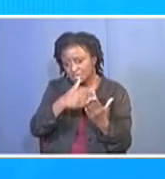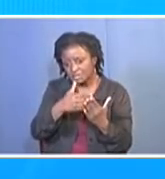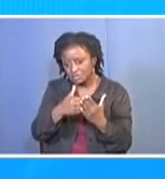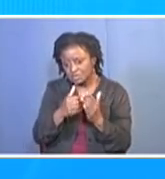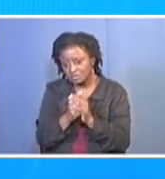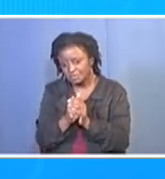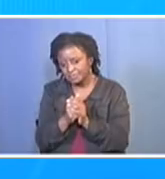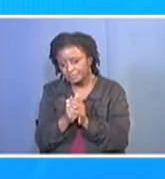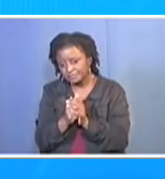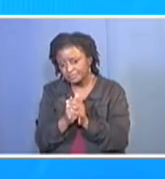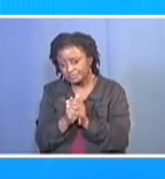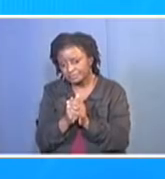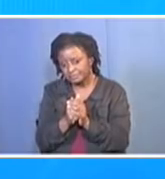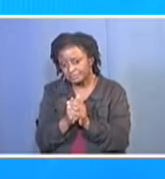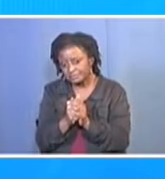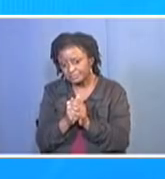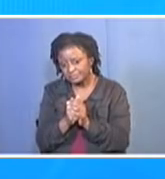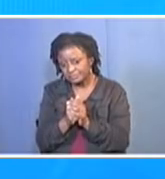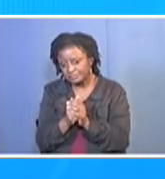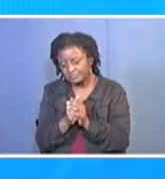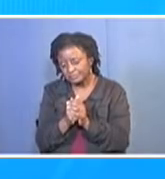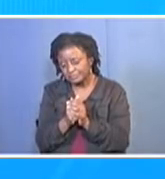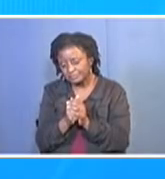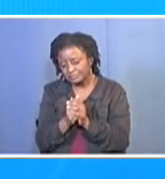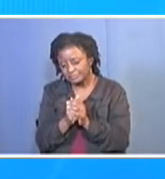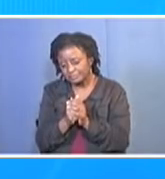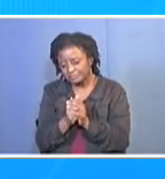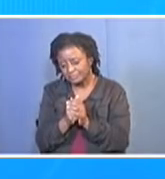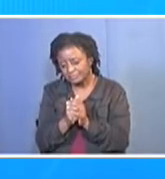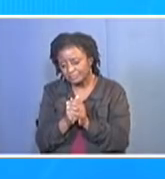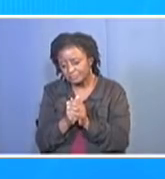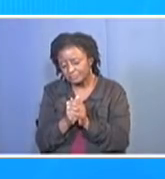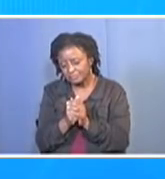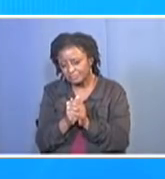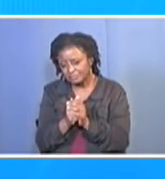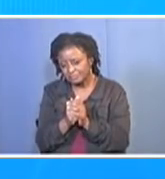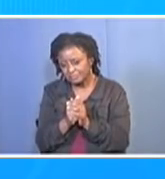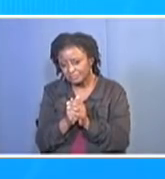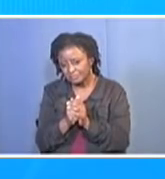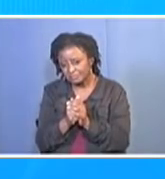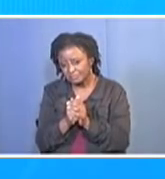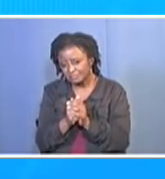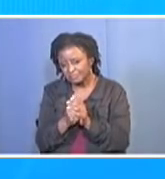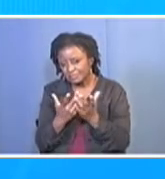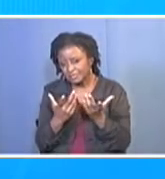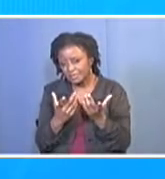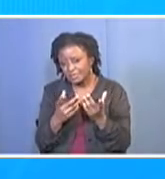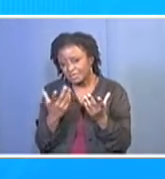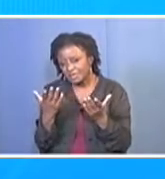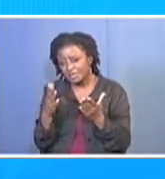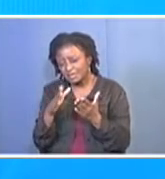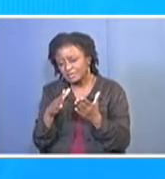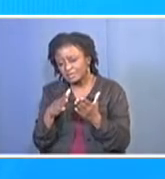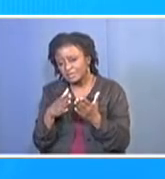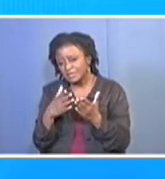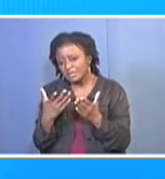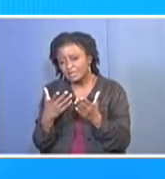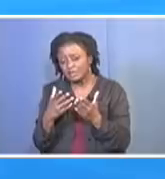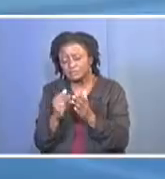school level. Because although they conceptualize the timetable and plan it out, it's not like when you actually operate it on the ground.